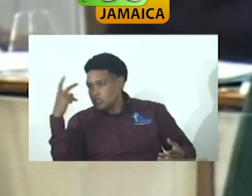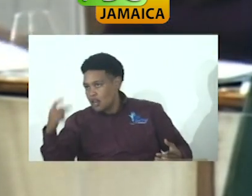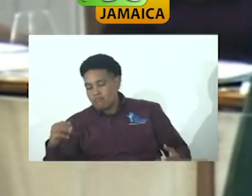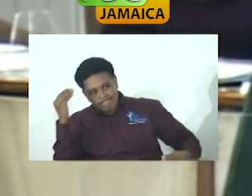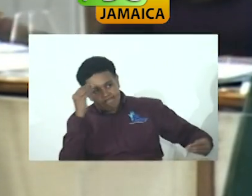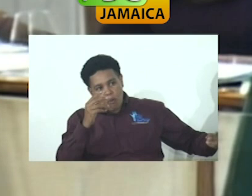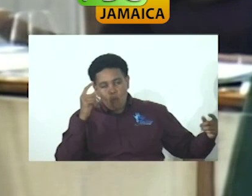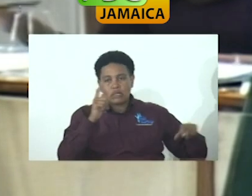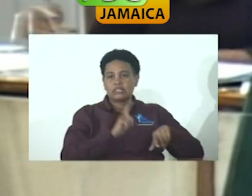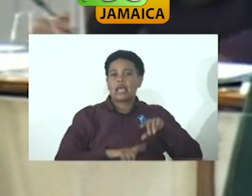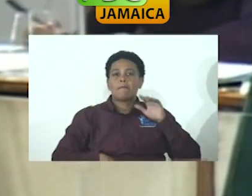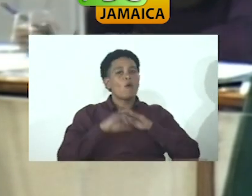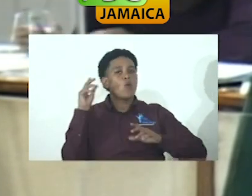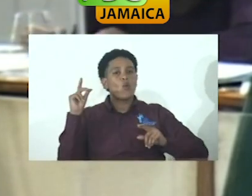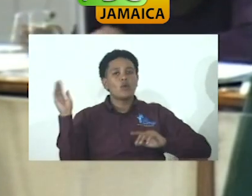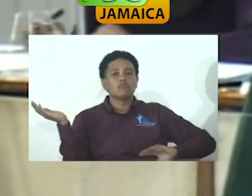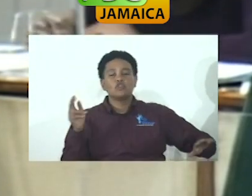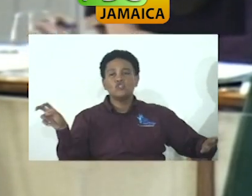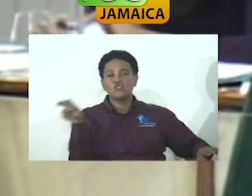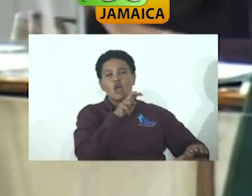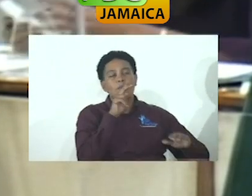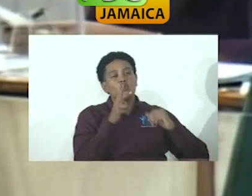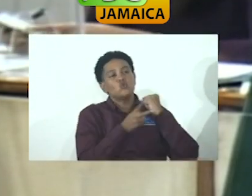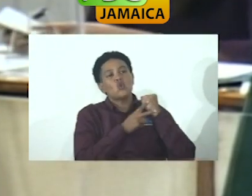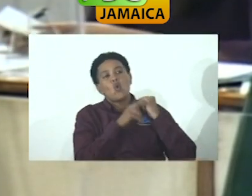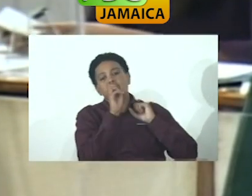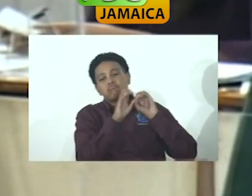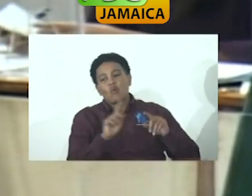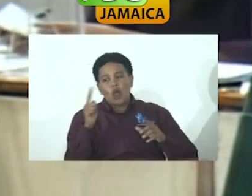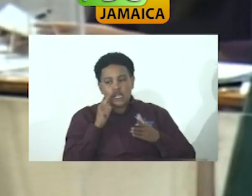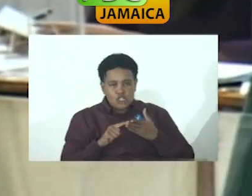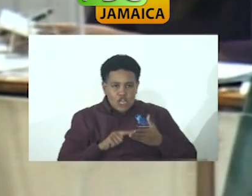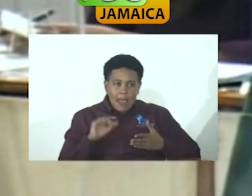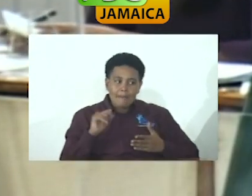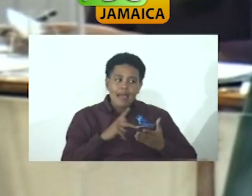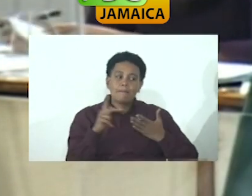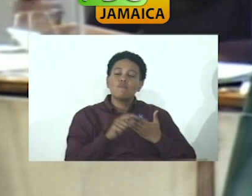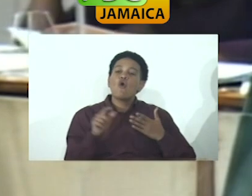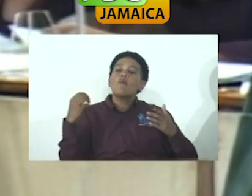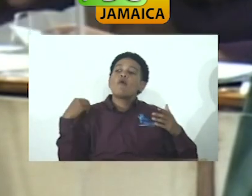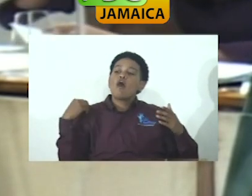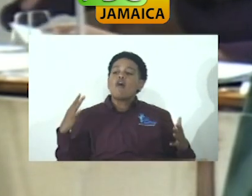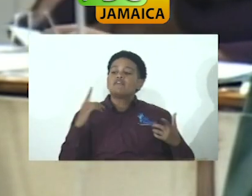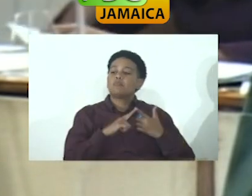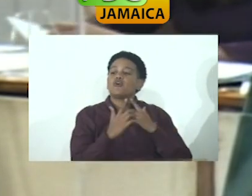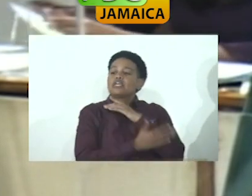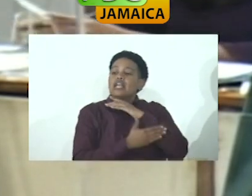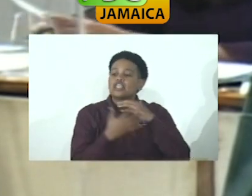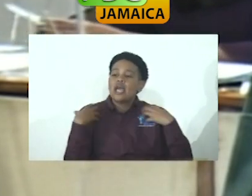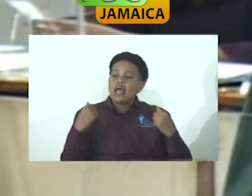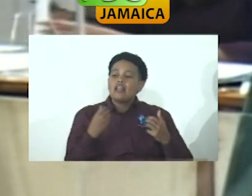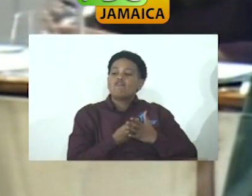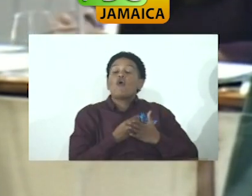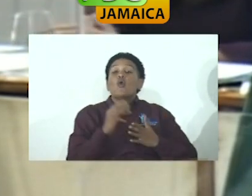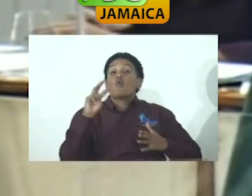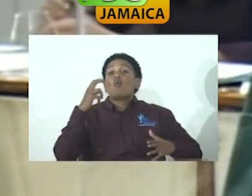timely clearance, transport to central stores where they are checked by the program officer and National Health Fund warehouse staff to